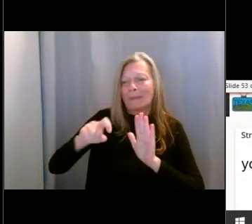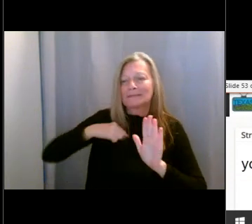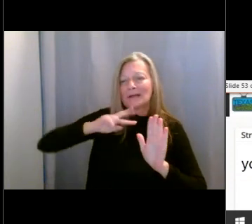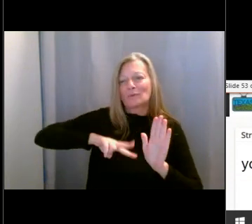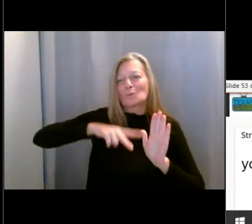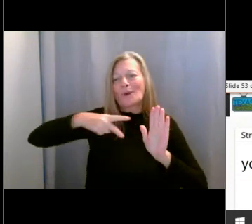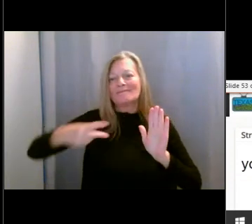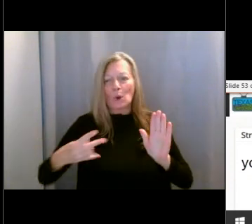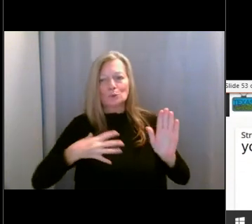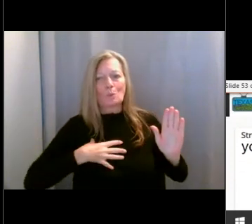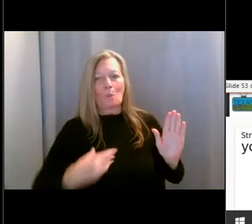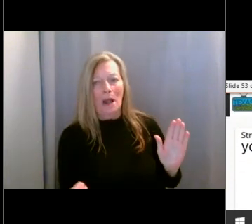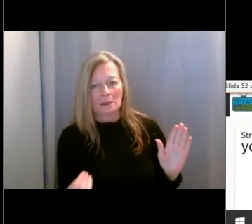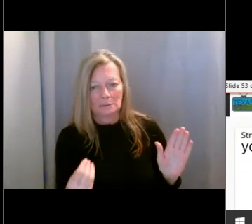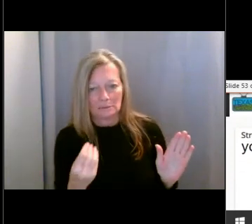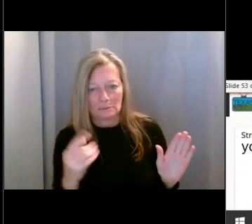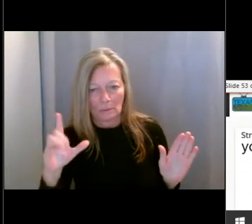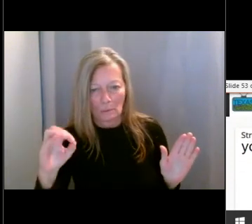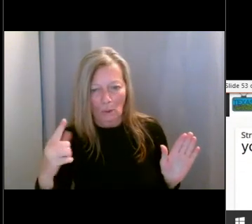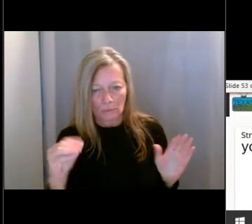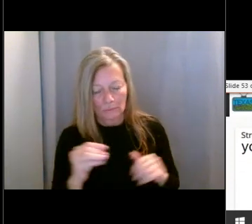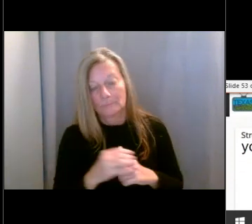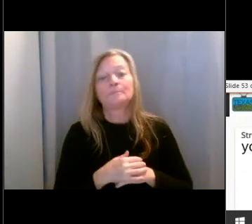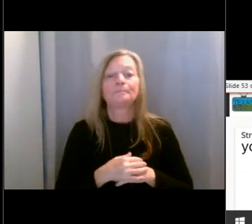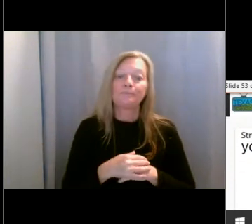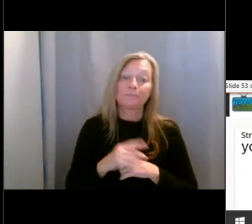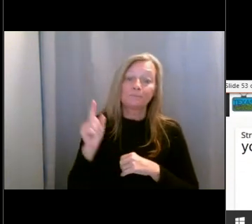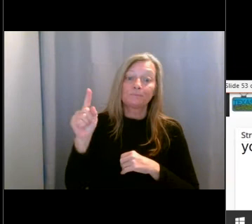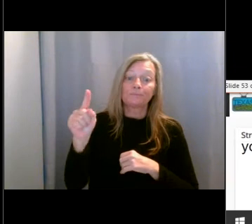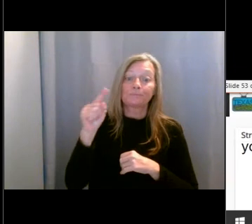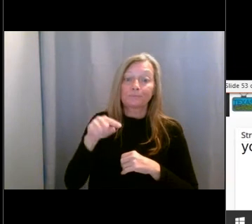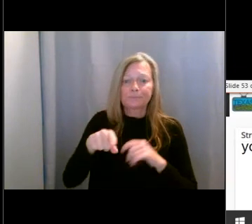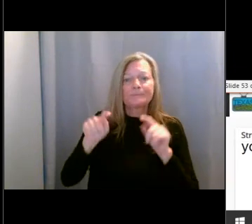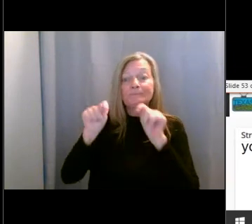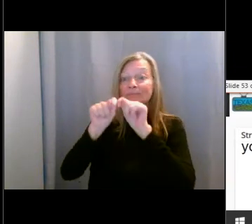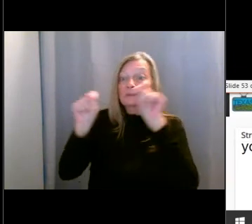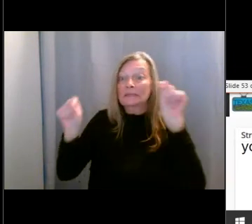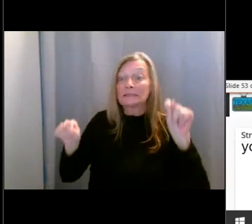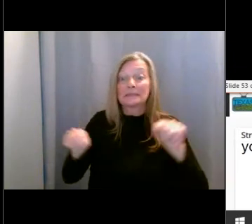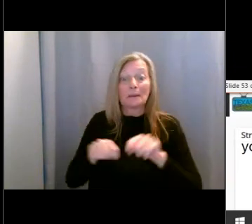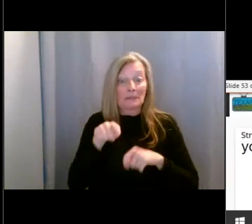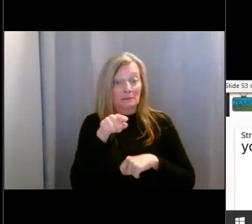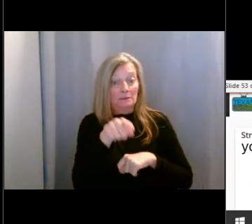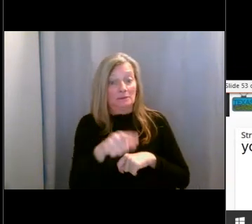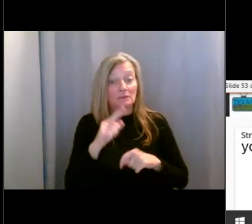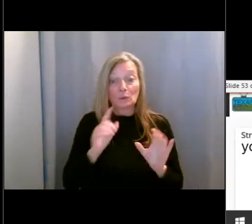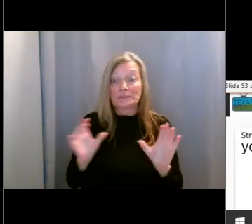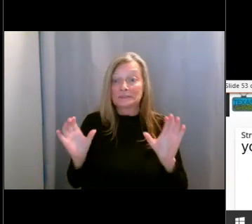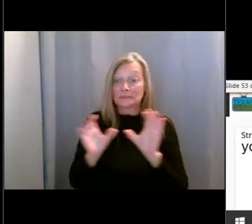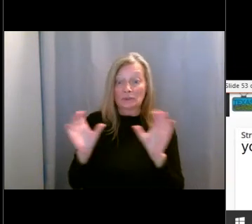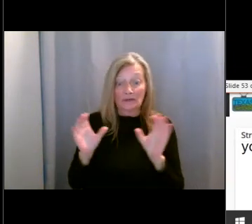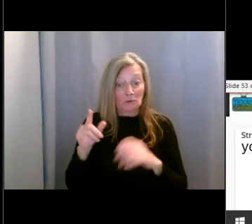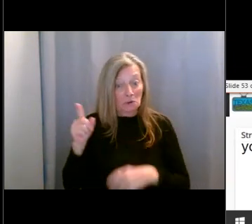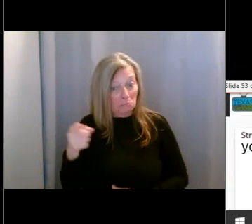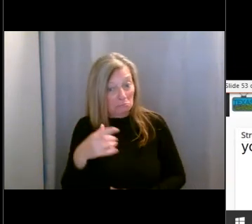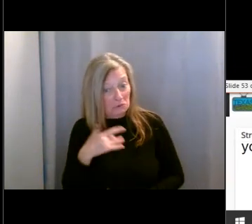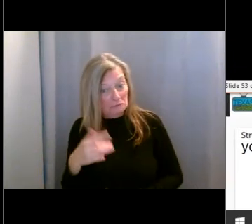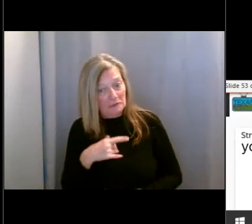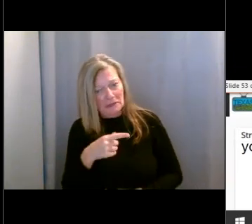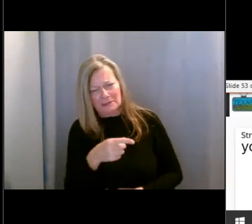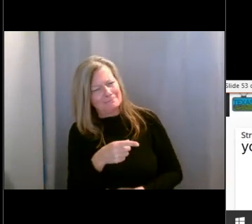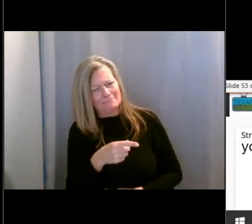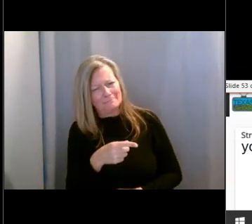What about this certificate? If you're saying, no, Lisa, that doesn't meet brand guidelines, you would be right. The